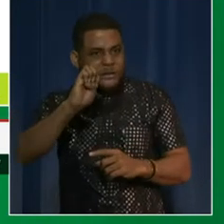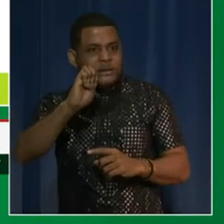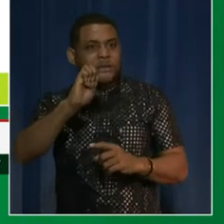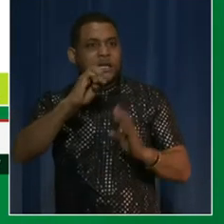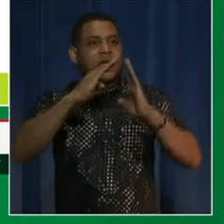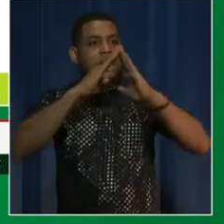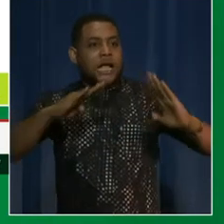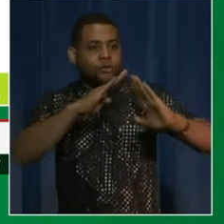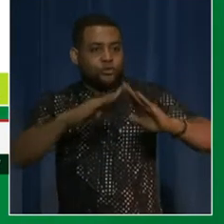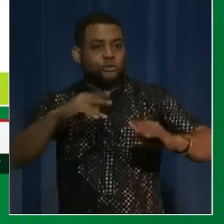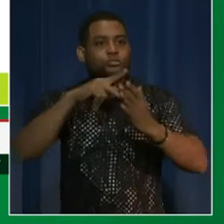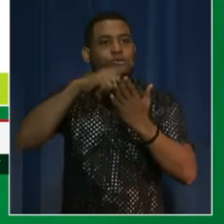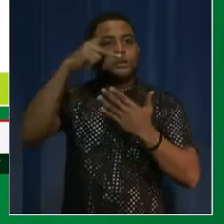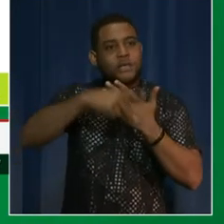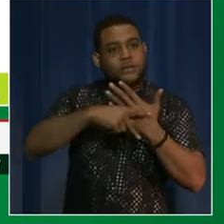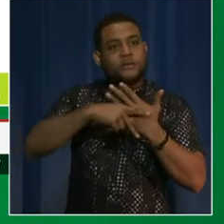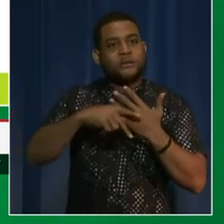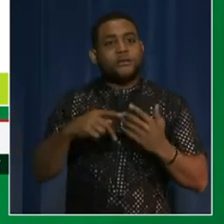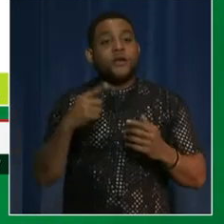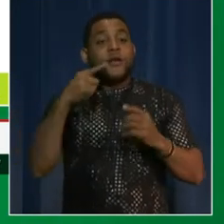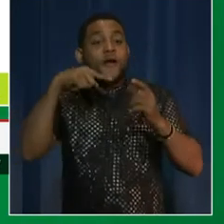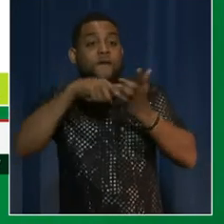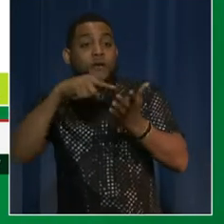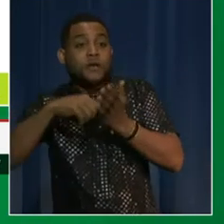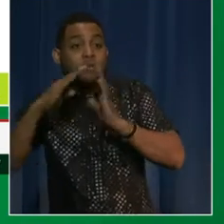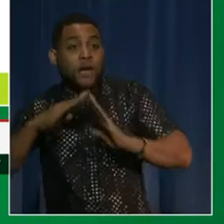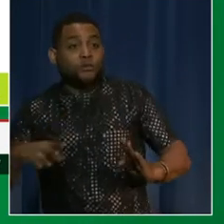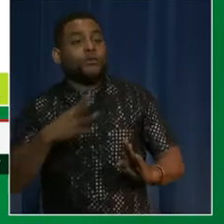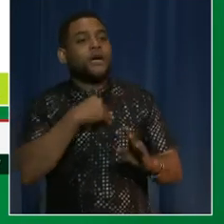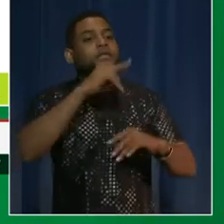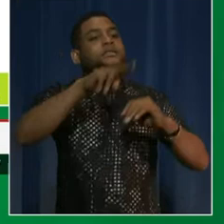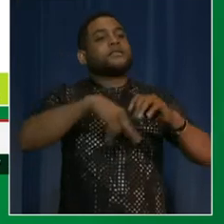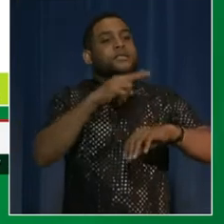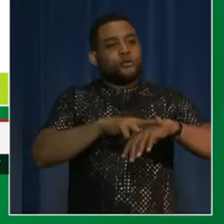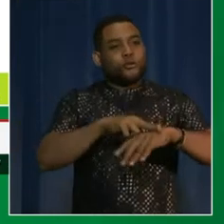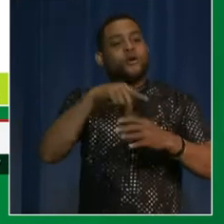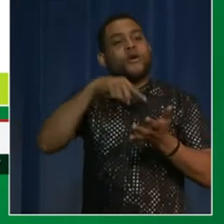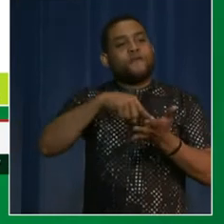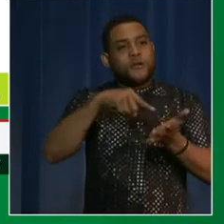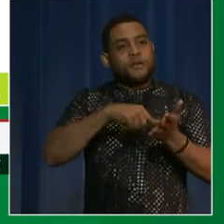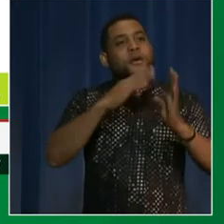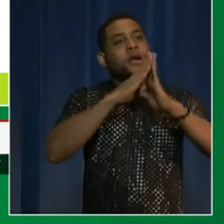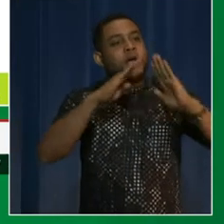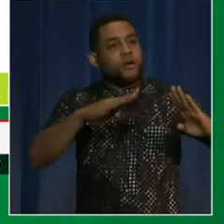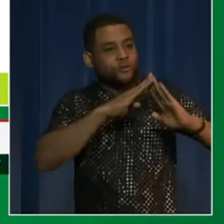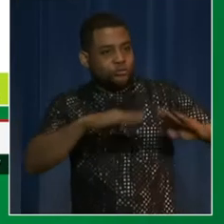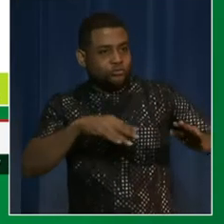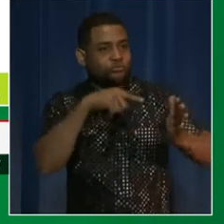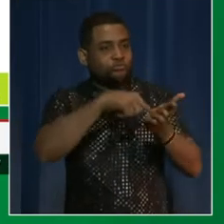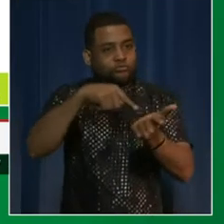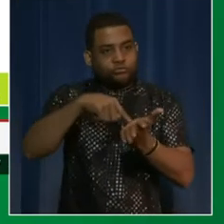covenanted affordable housing projects and naturally occurring affordable housing projects. The impact of this